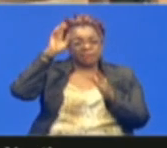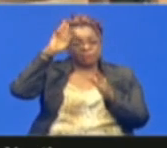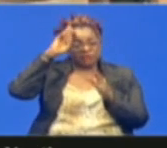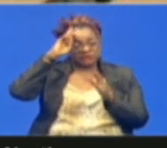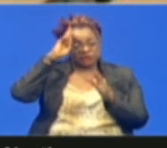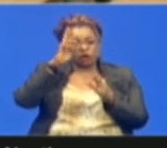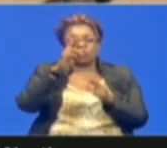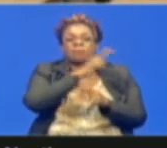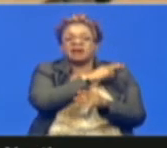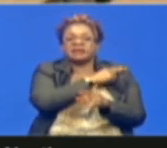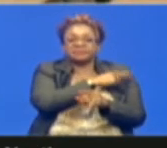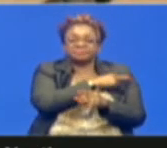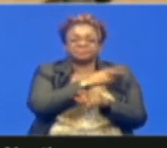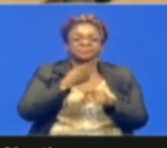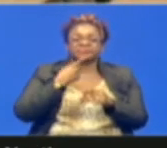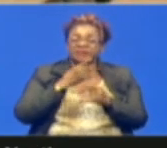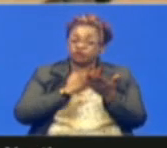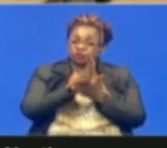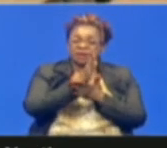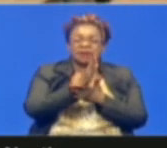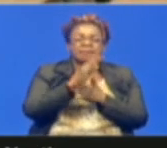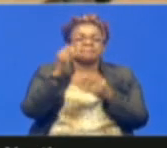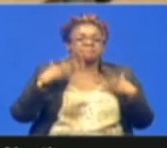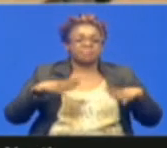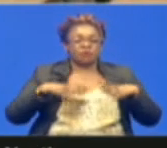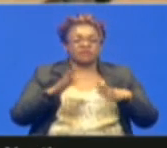has, however, assured passengers of their safety.